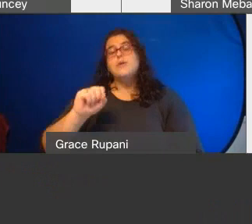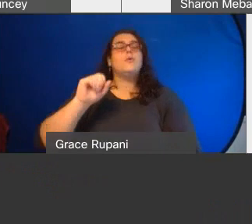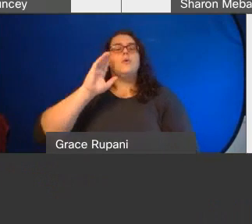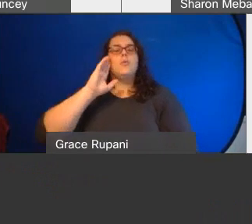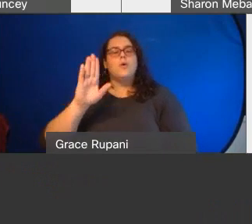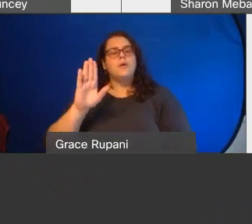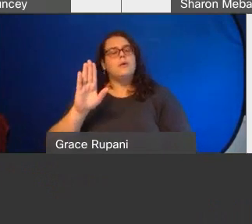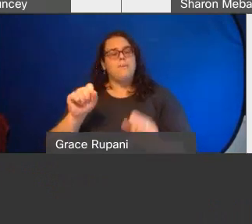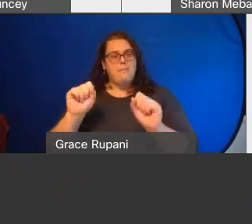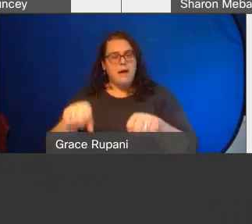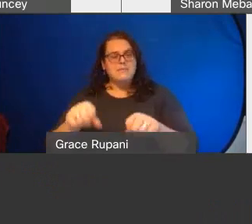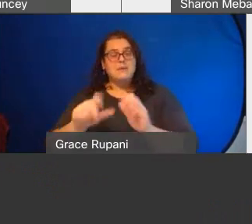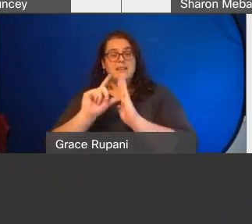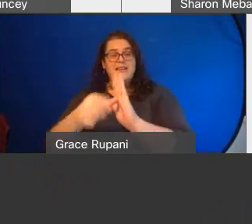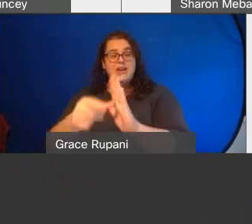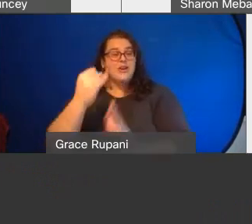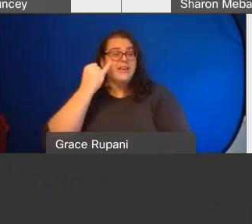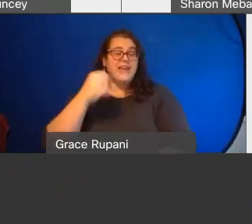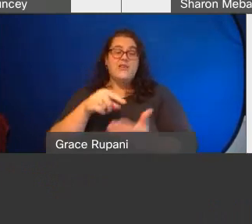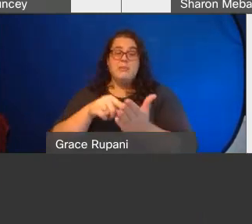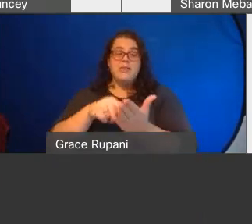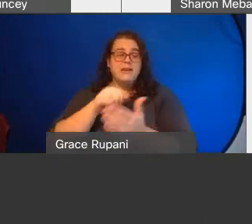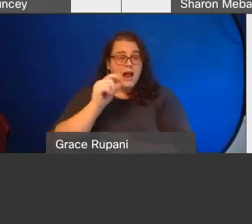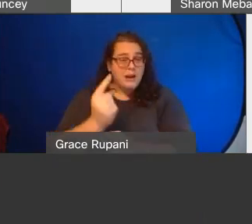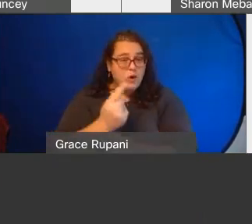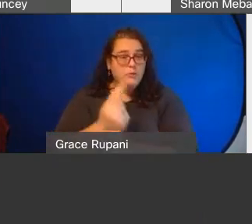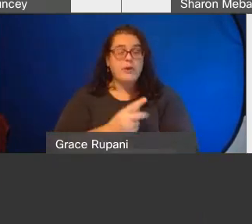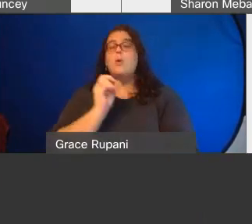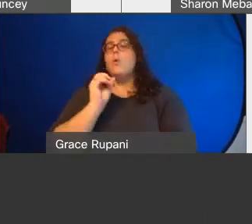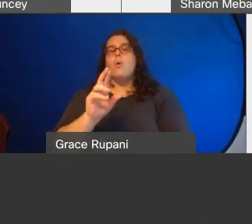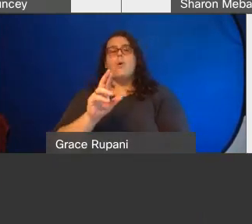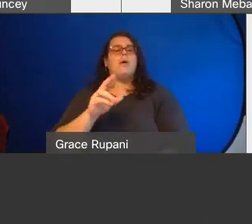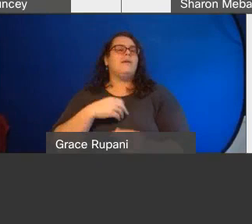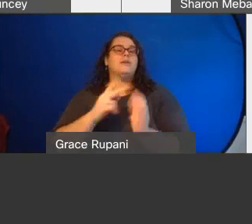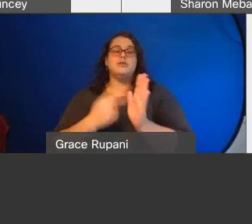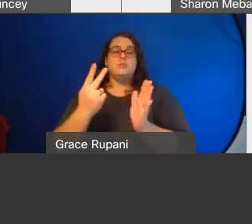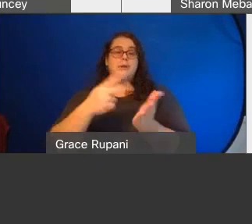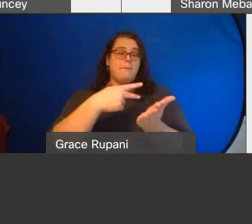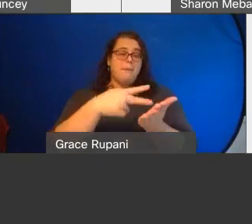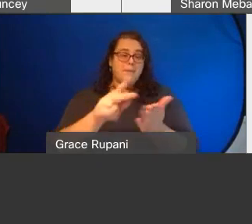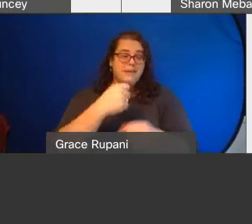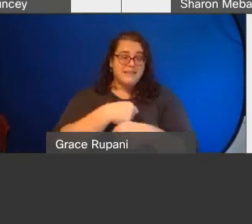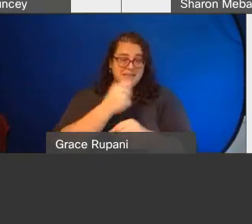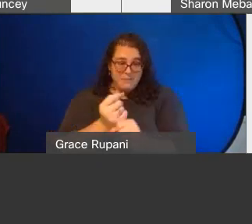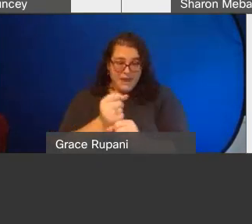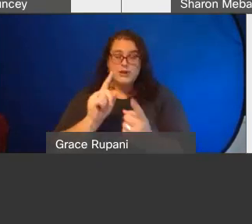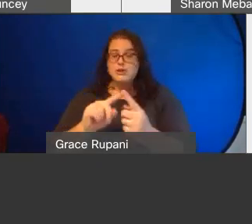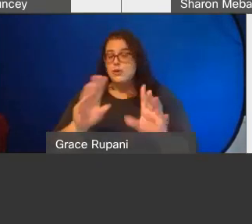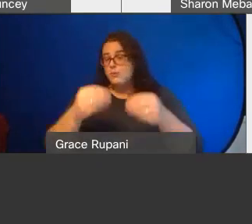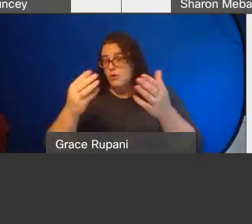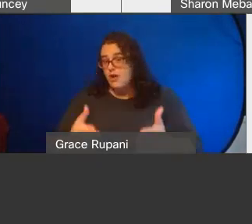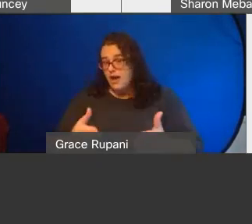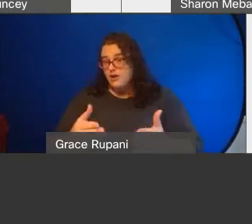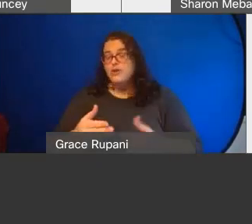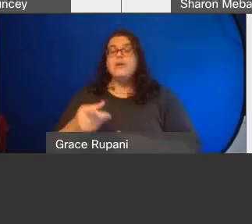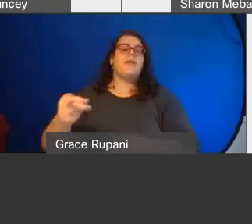if inappropriate billing or duplicate payments for services occurred. 2, the provider must attest that they